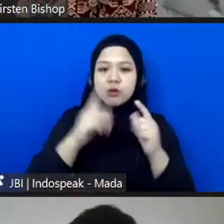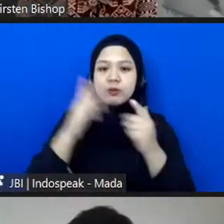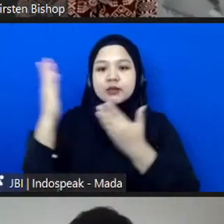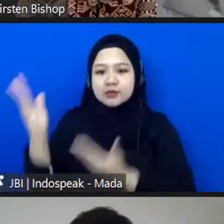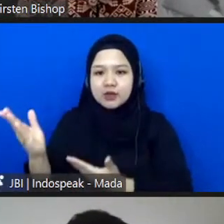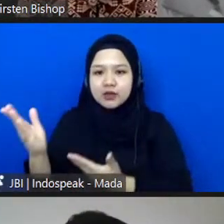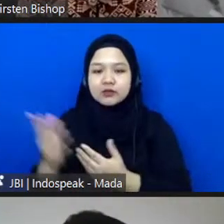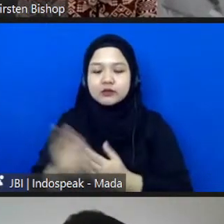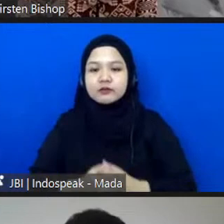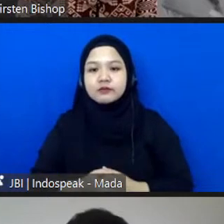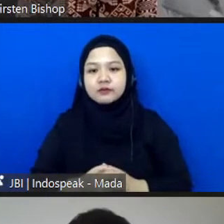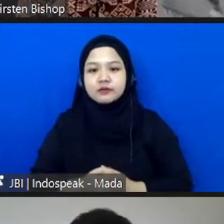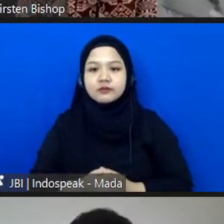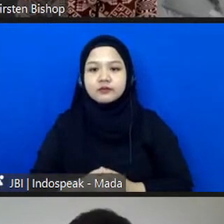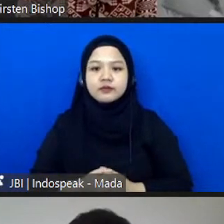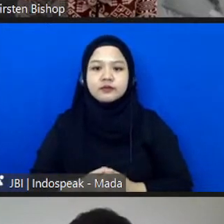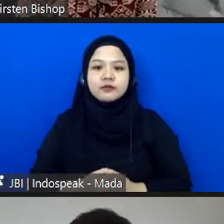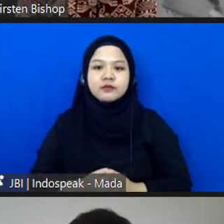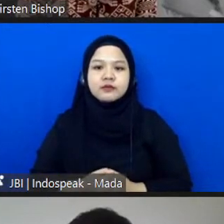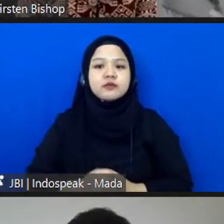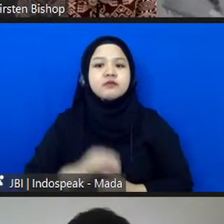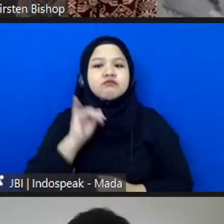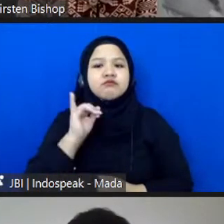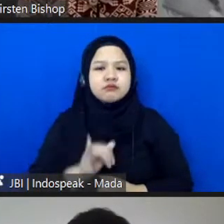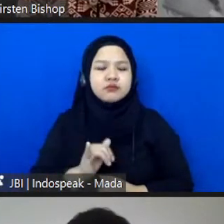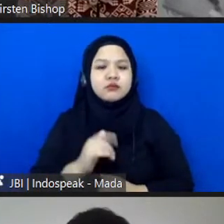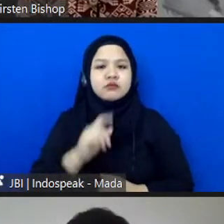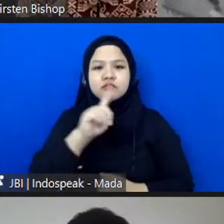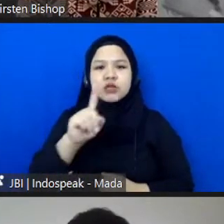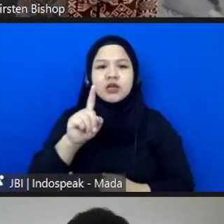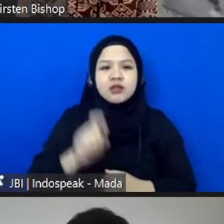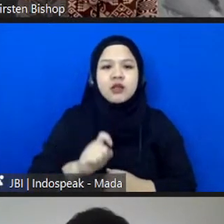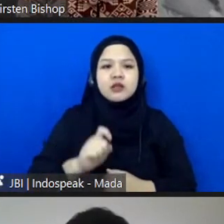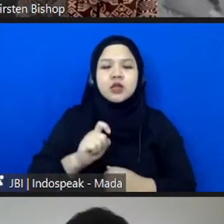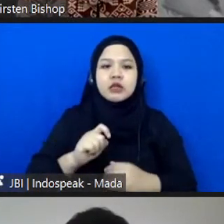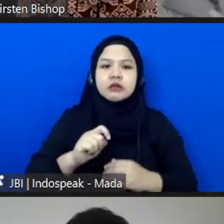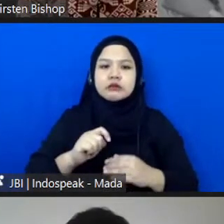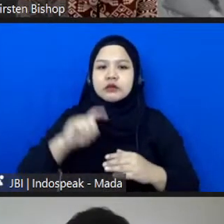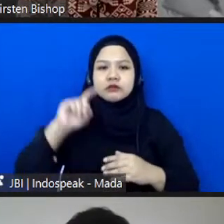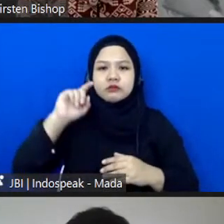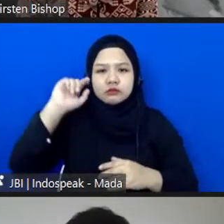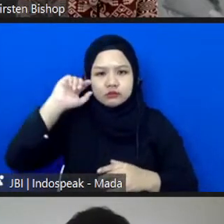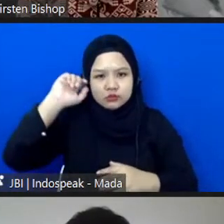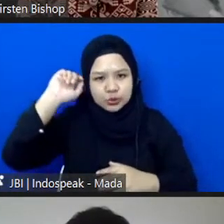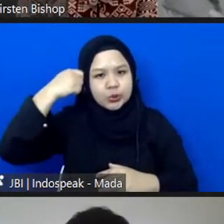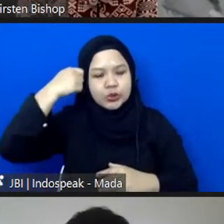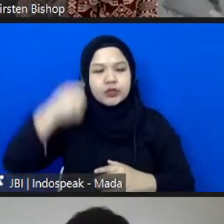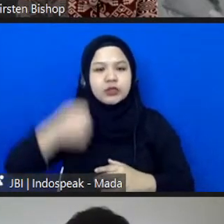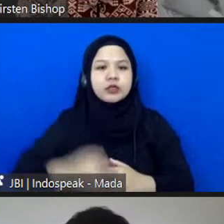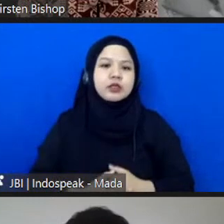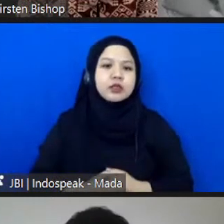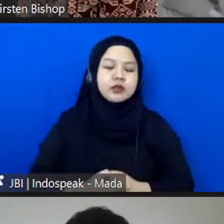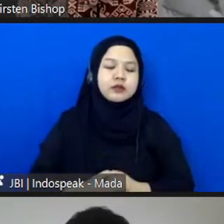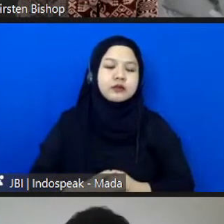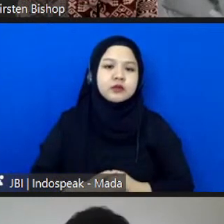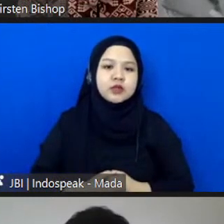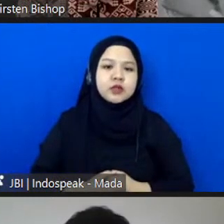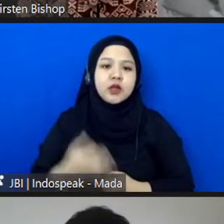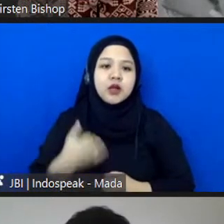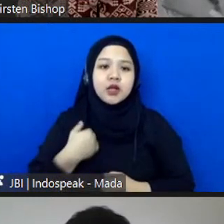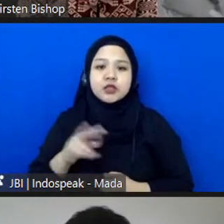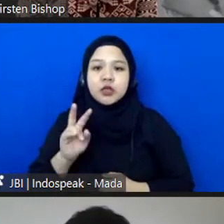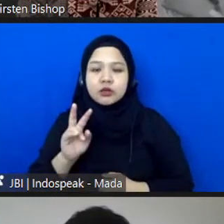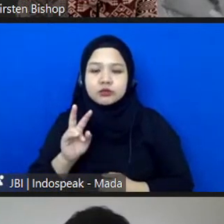for the very deep question. I think there are two elements and there